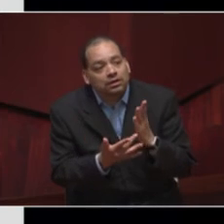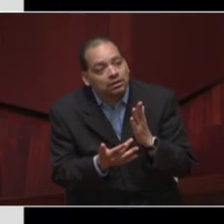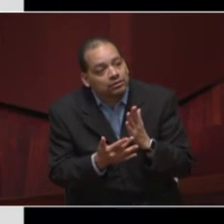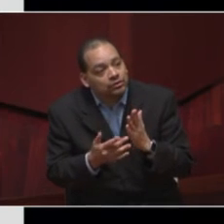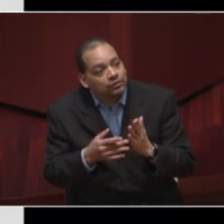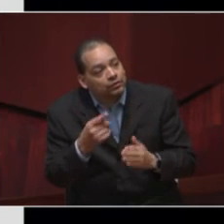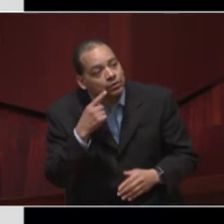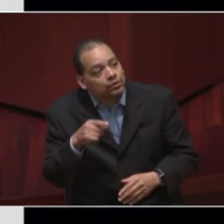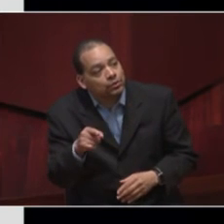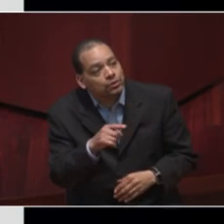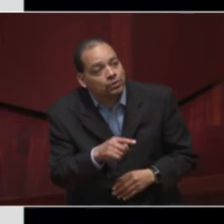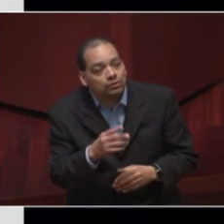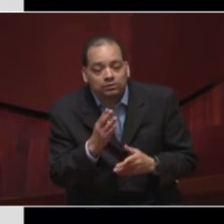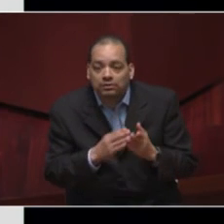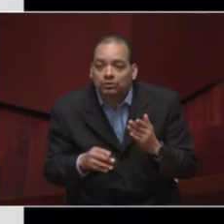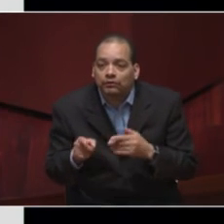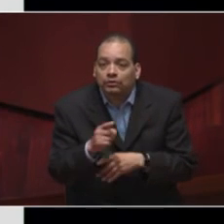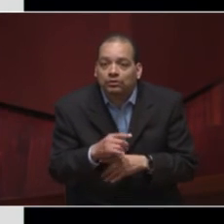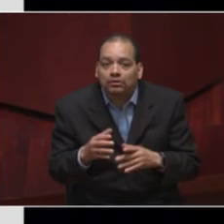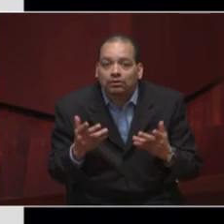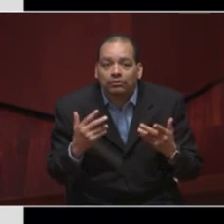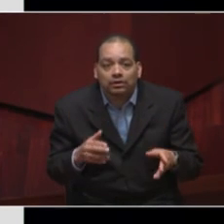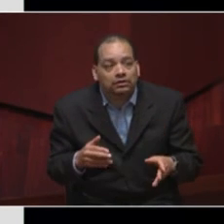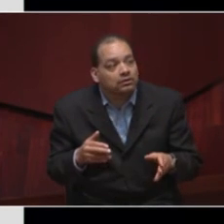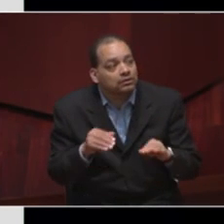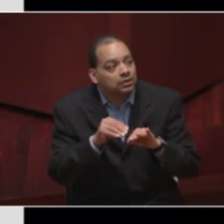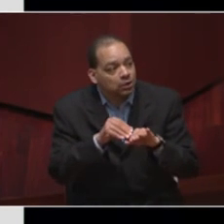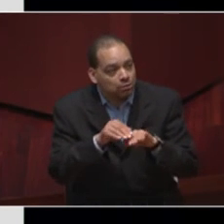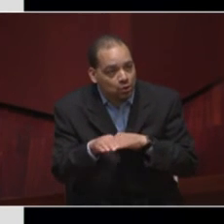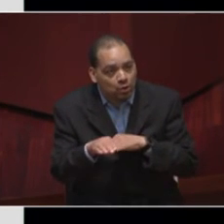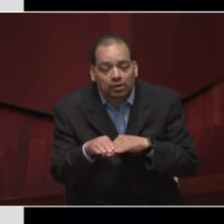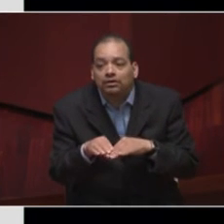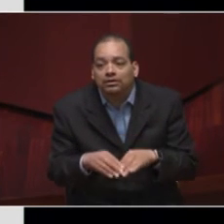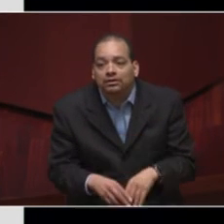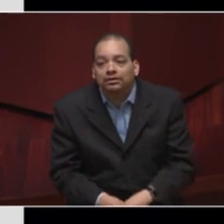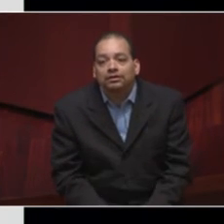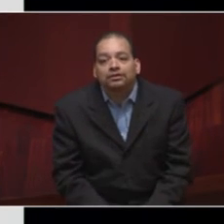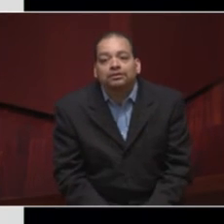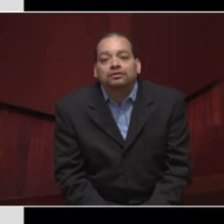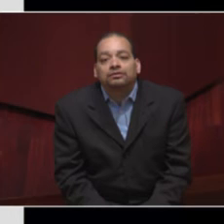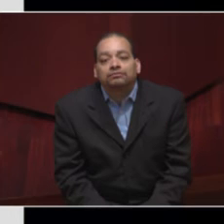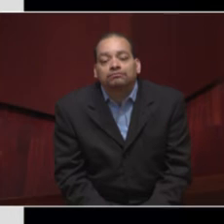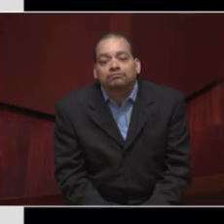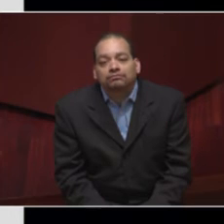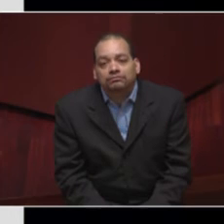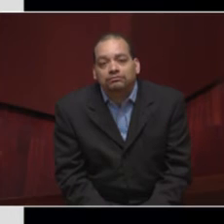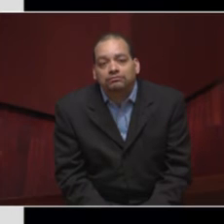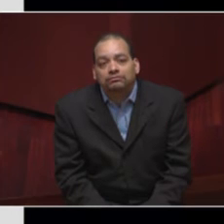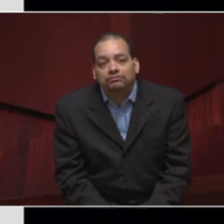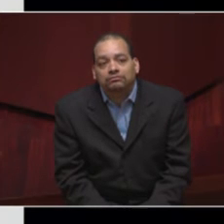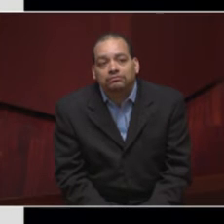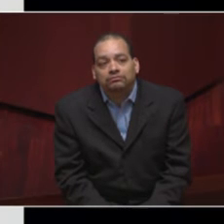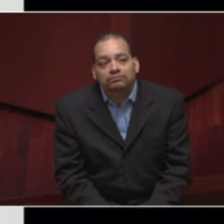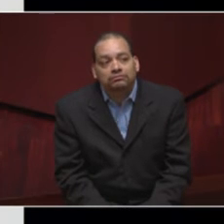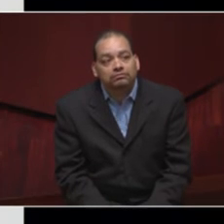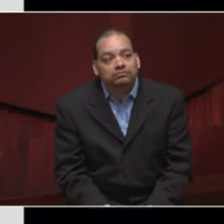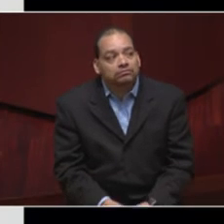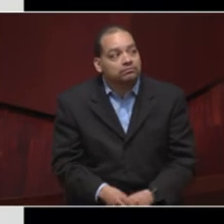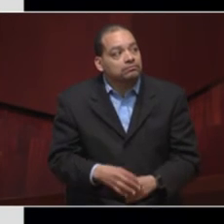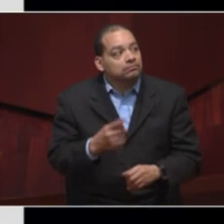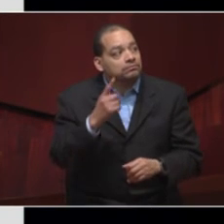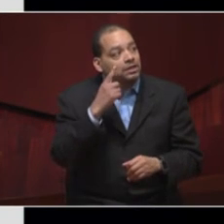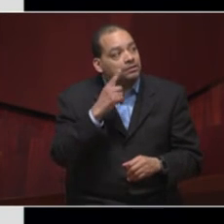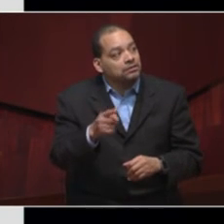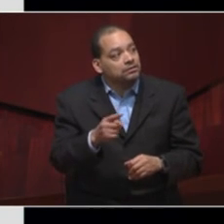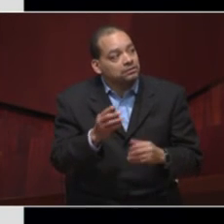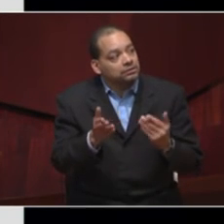those of you that have already gone down the deployment path with me, I think they would agree that it's relatively